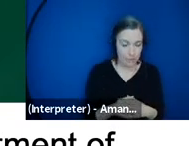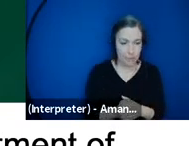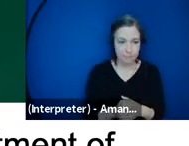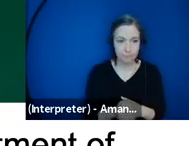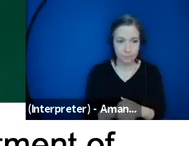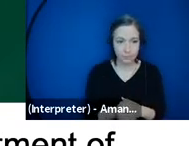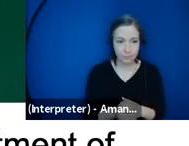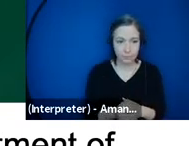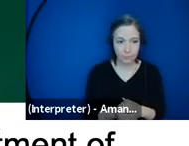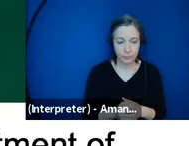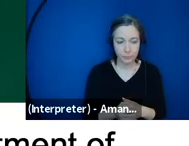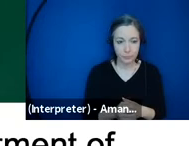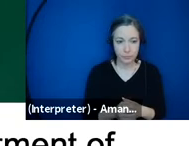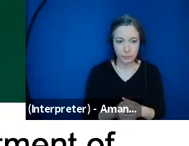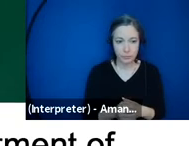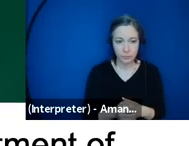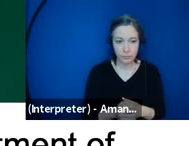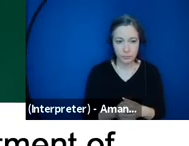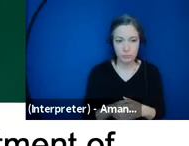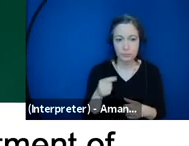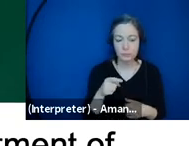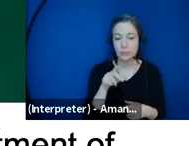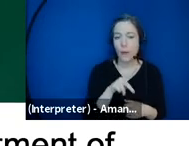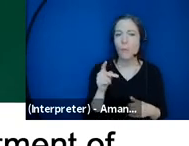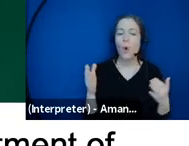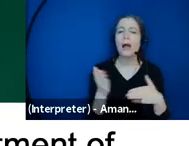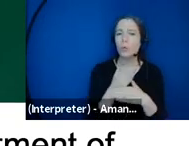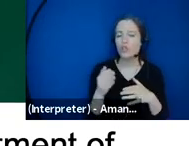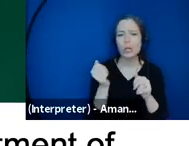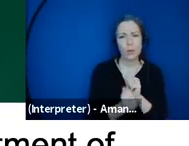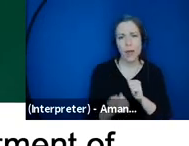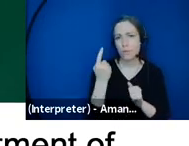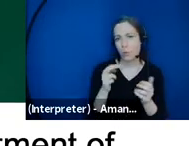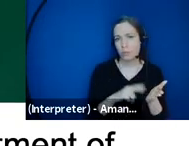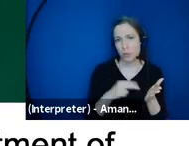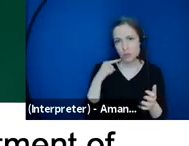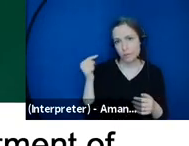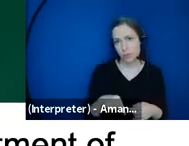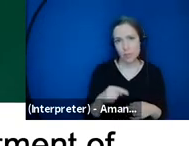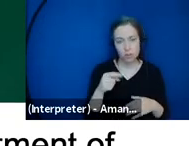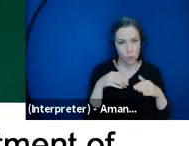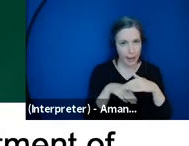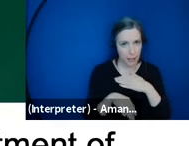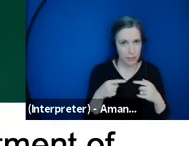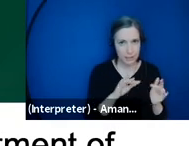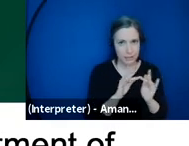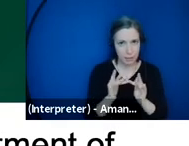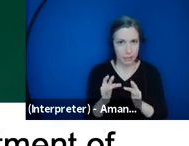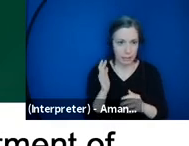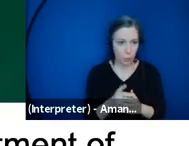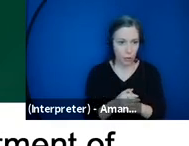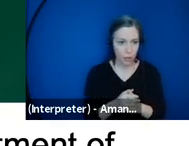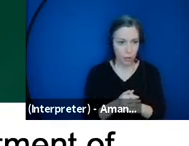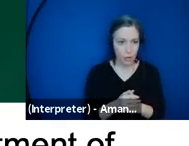And I do want to note that I'm this this PowerPoint will be shared with everybody that registered, so you'll be able to access these links. I have included